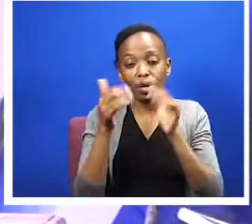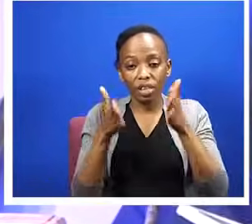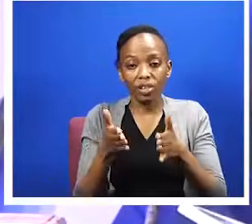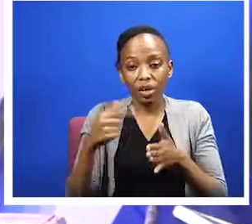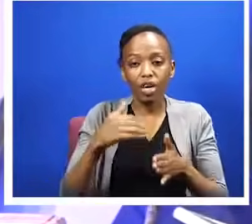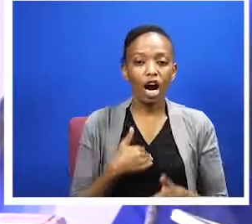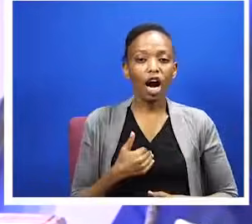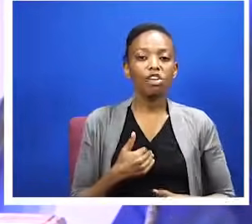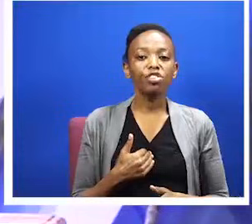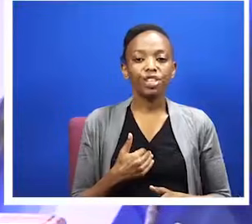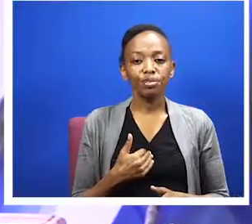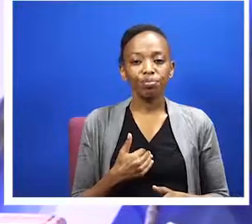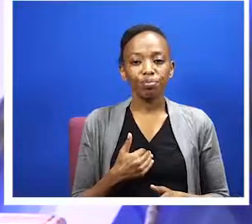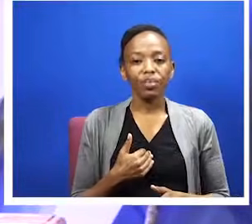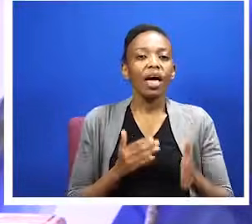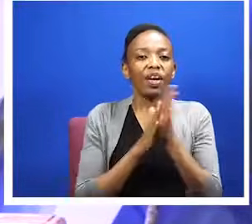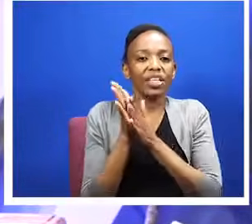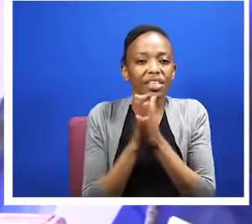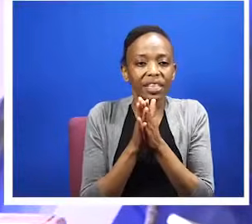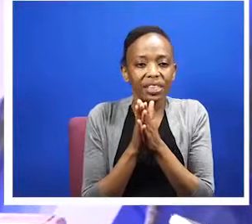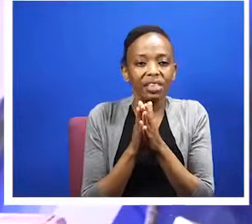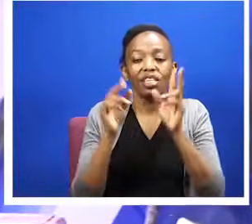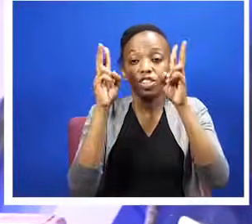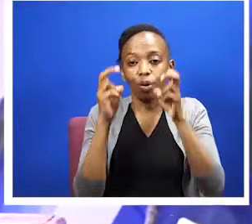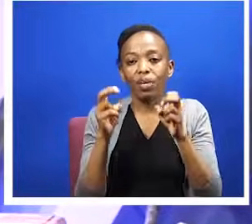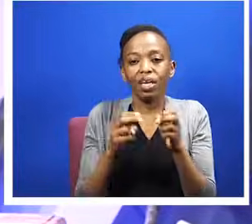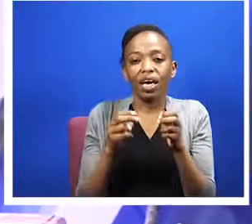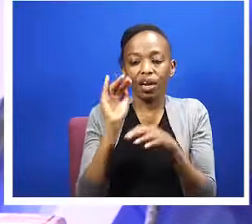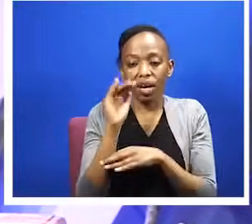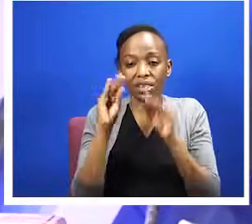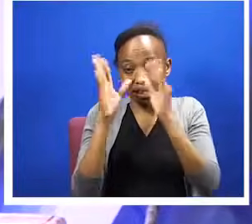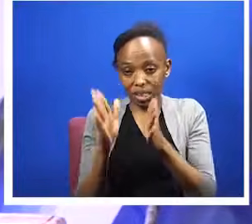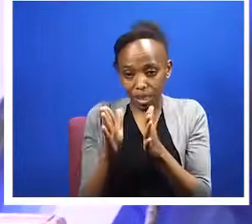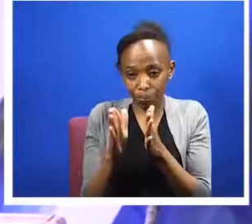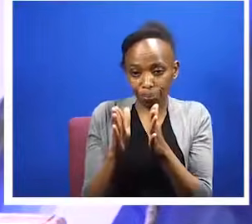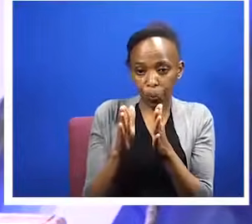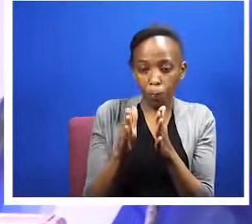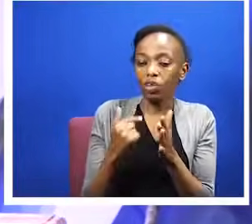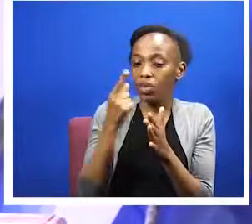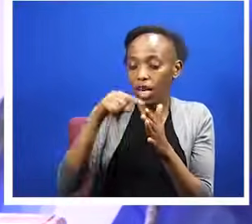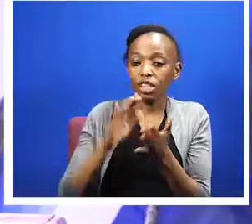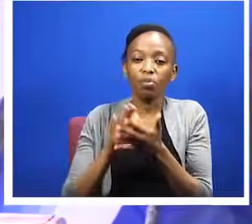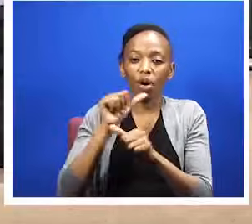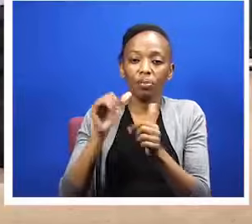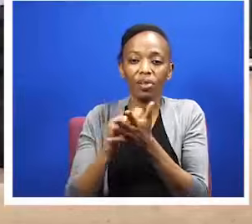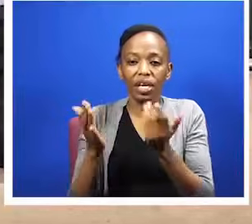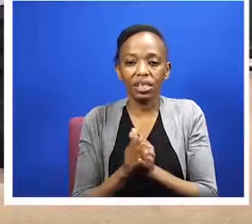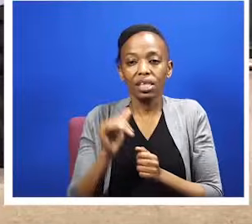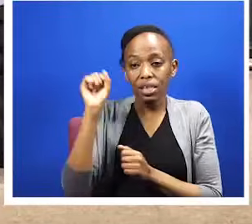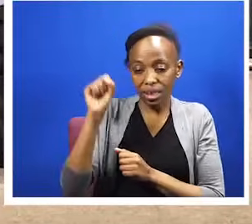a very exciting topic. And I'm going to ask Teacher Waso to tell us more about it.